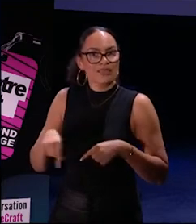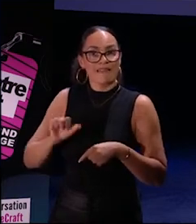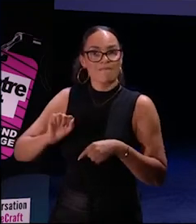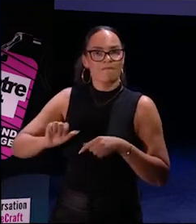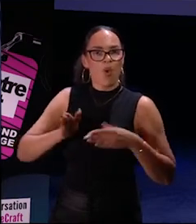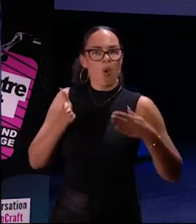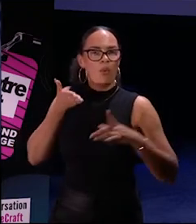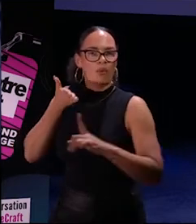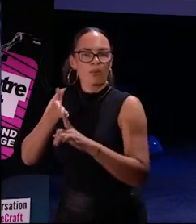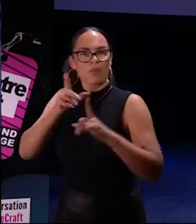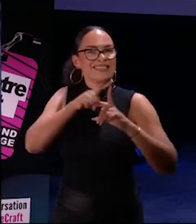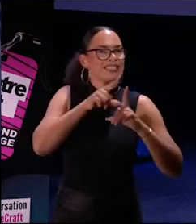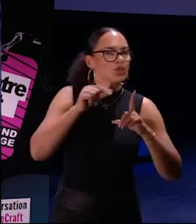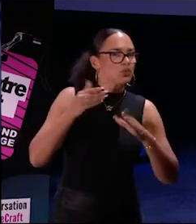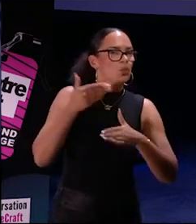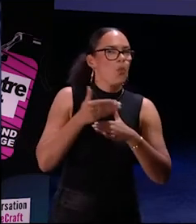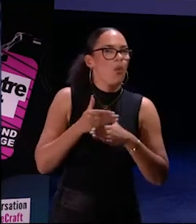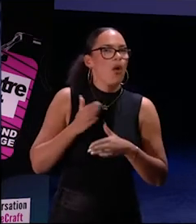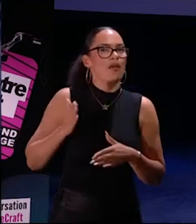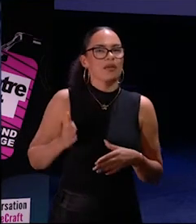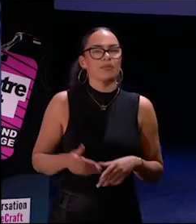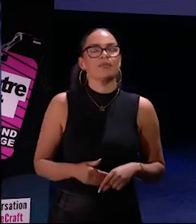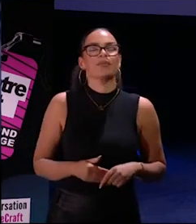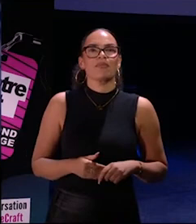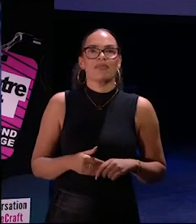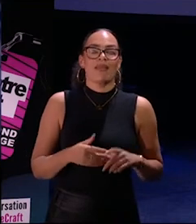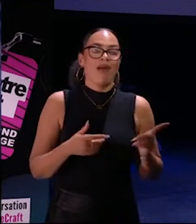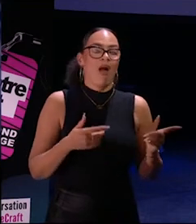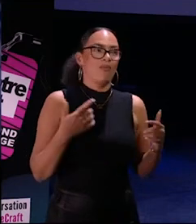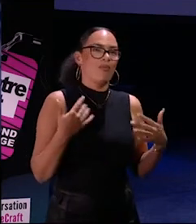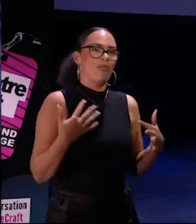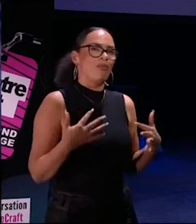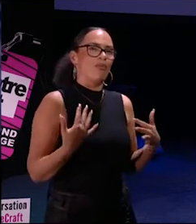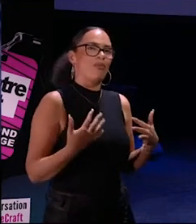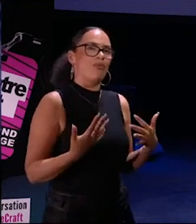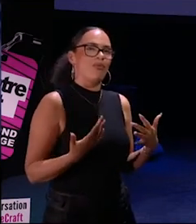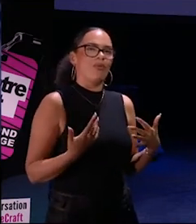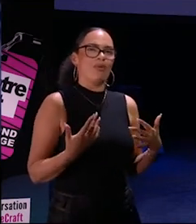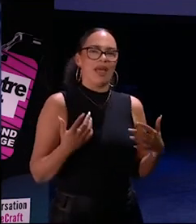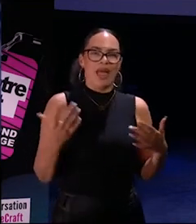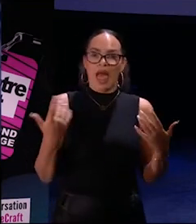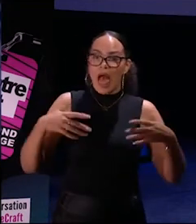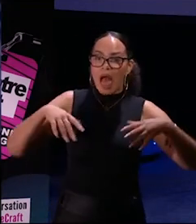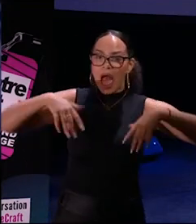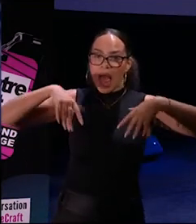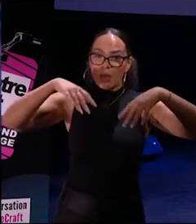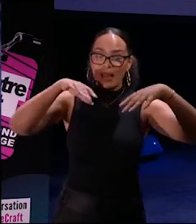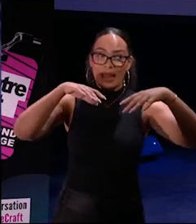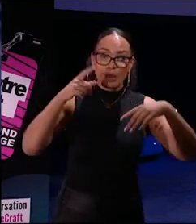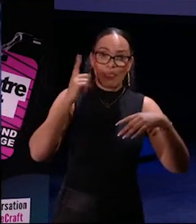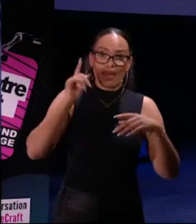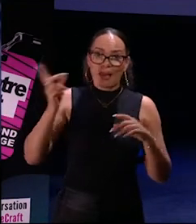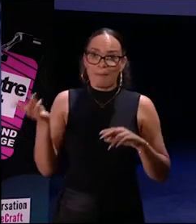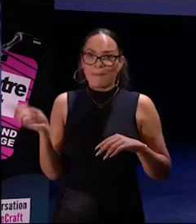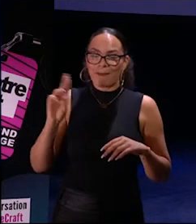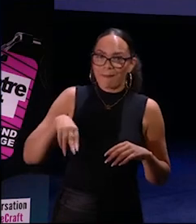work, alongside everything else. That's really fascinating. We're coming up to Halloween. What about a bit of a relaunch? Is it